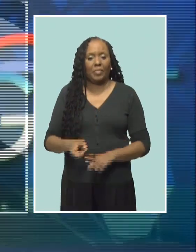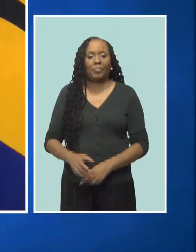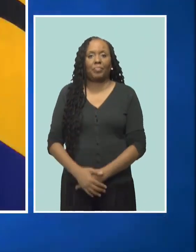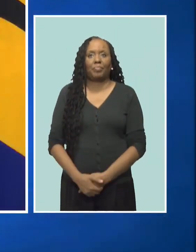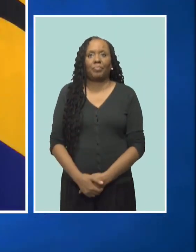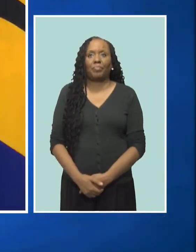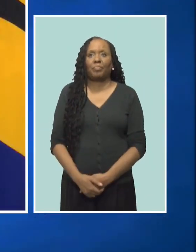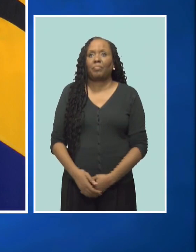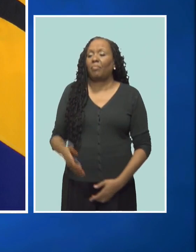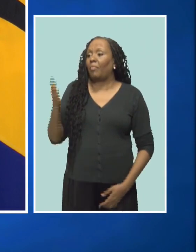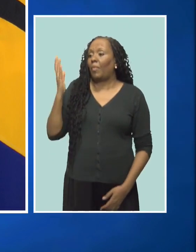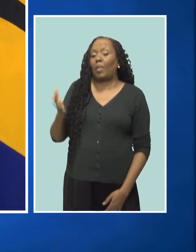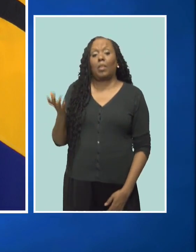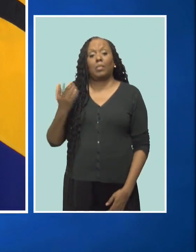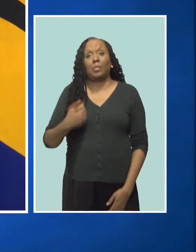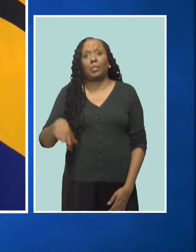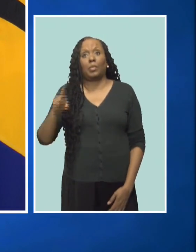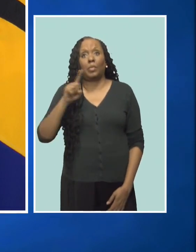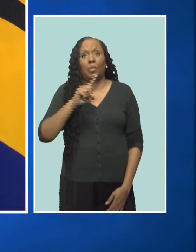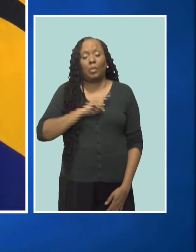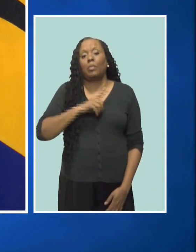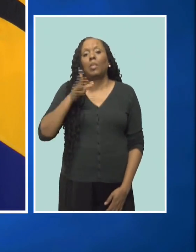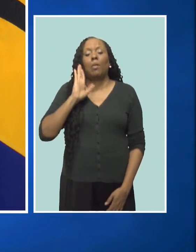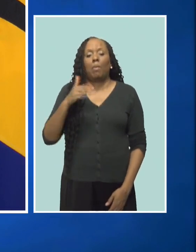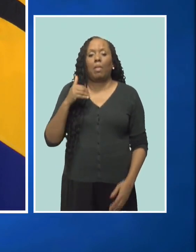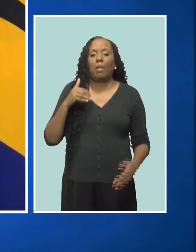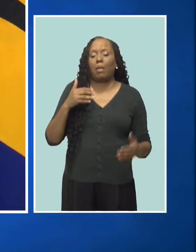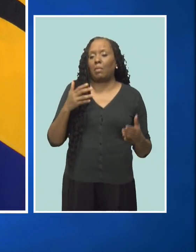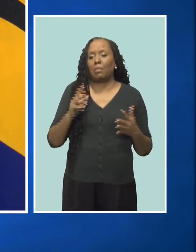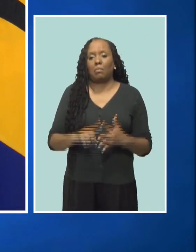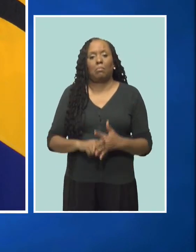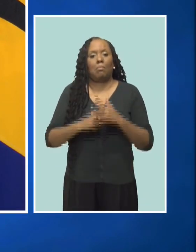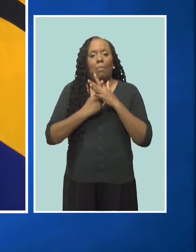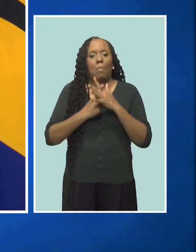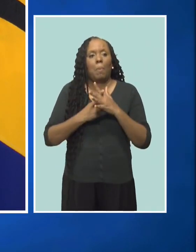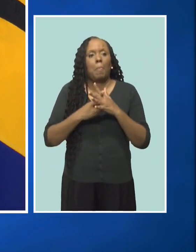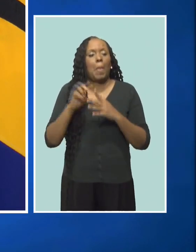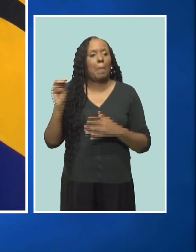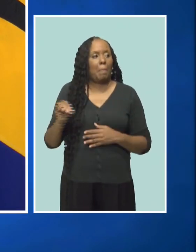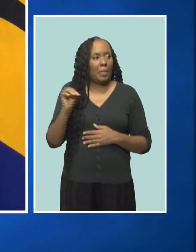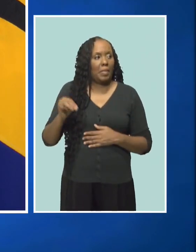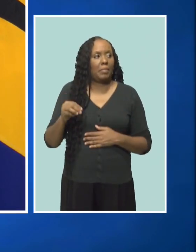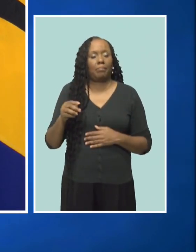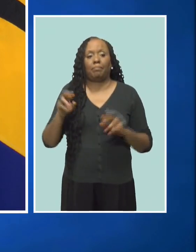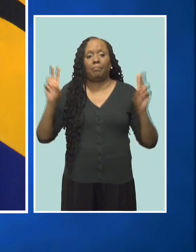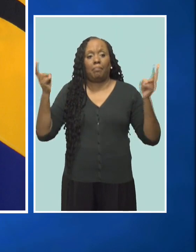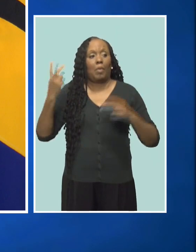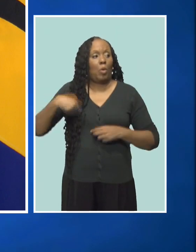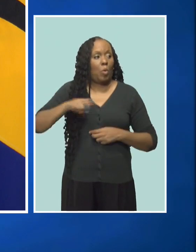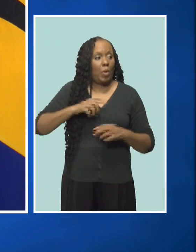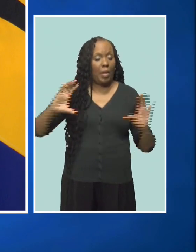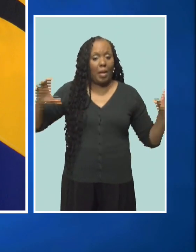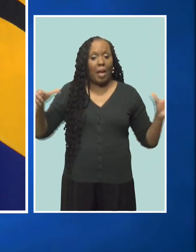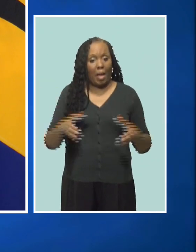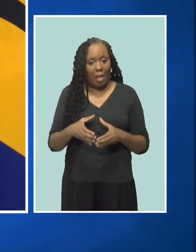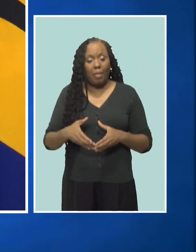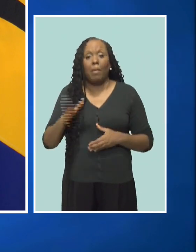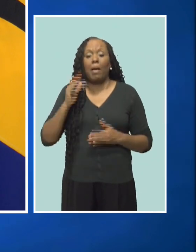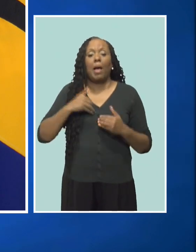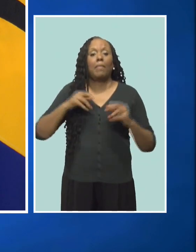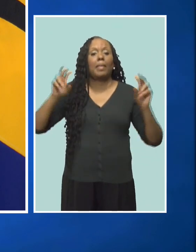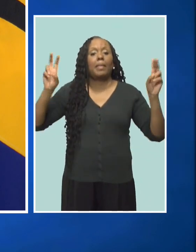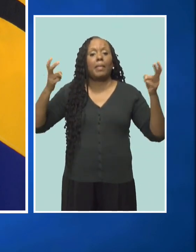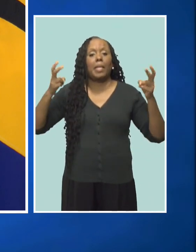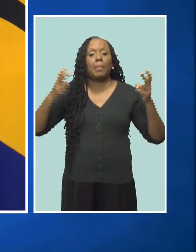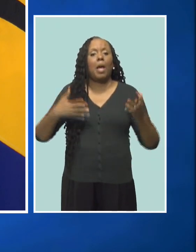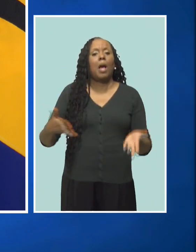We will be standing up the Secretariat for the regathering come Monday. Regathering will be held under the theme Come Long Home. And it